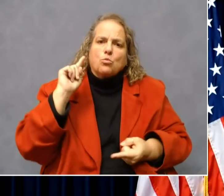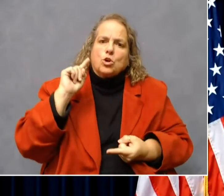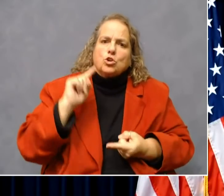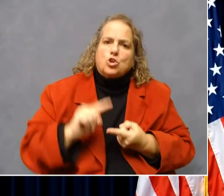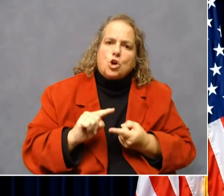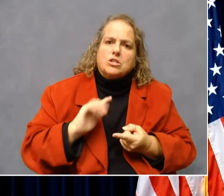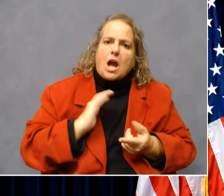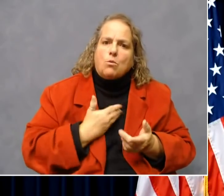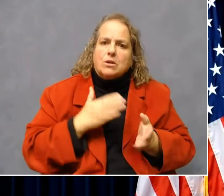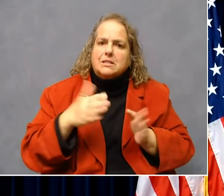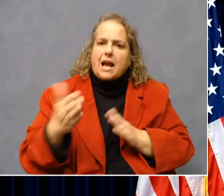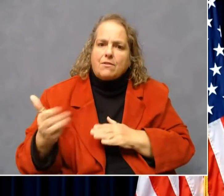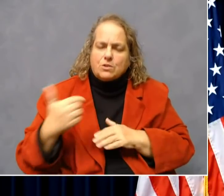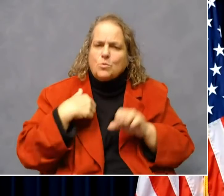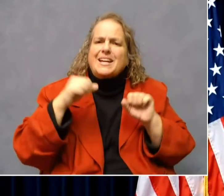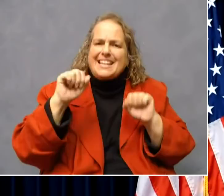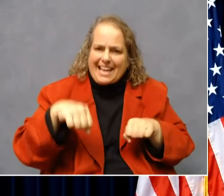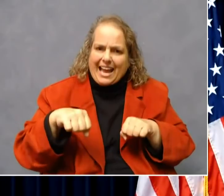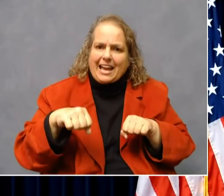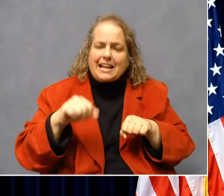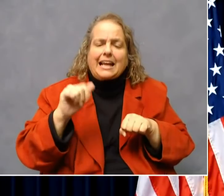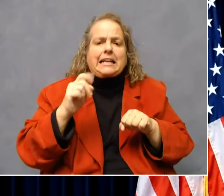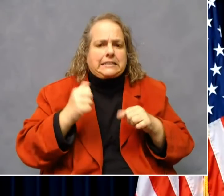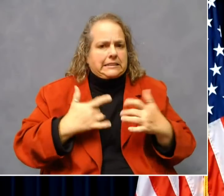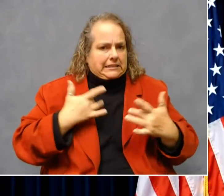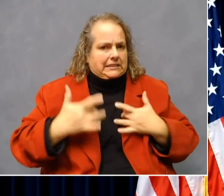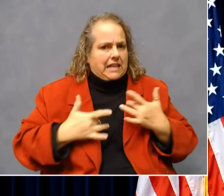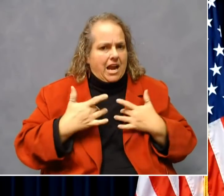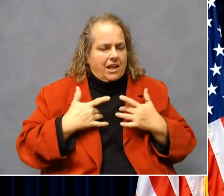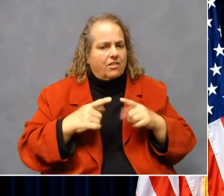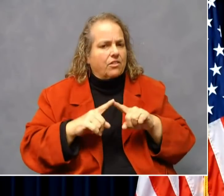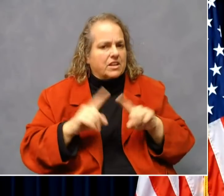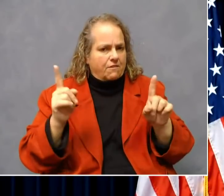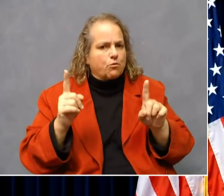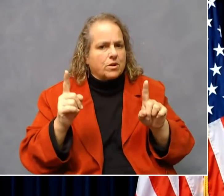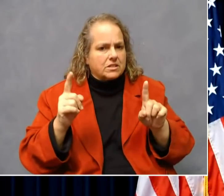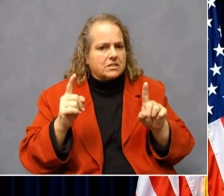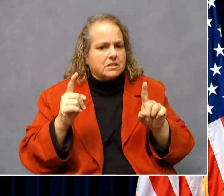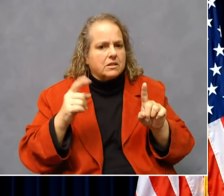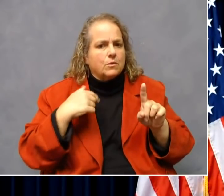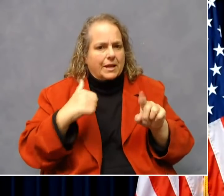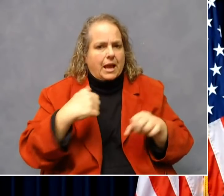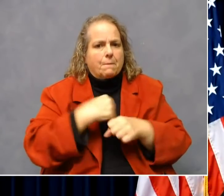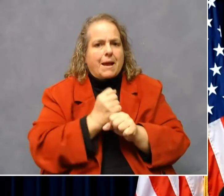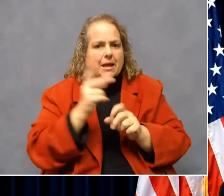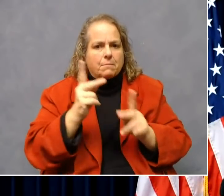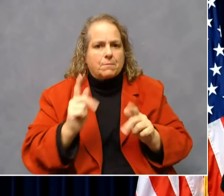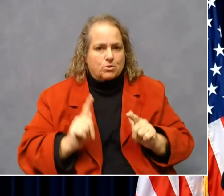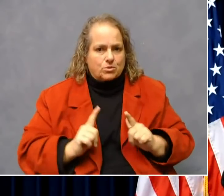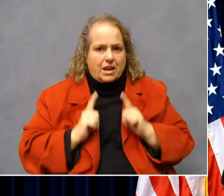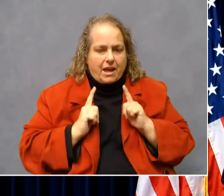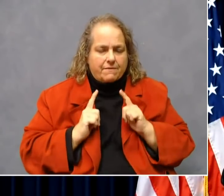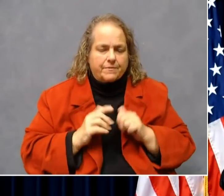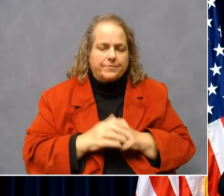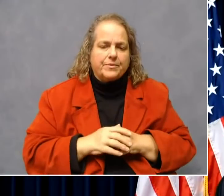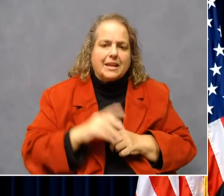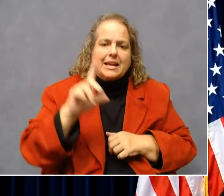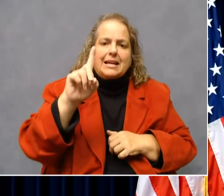difference that this could make in the lives it could save. Daniel DeRochers from the Lexington Herald-Leader.